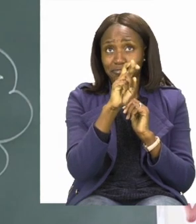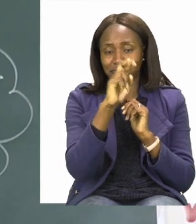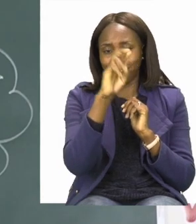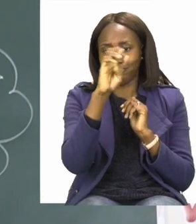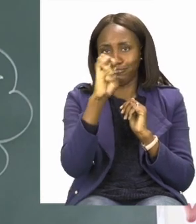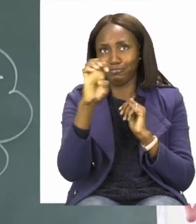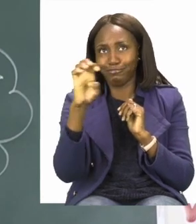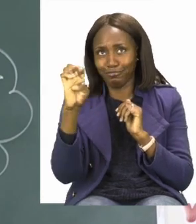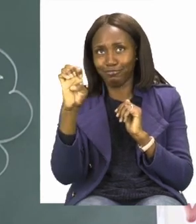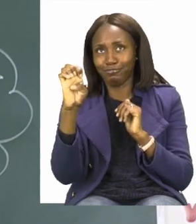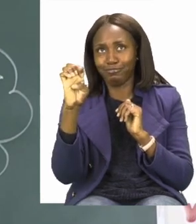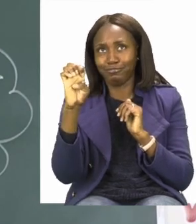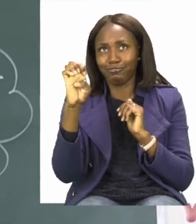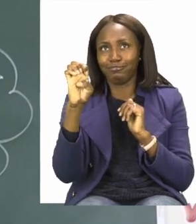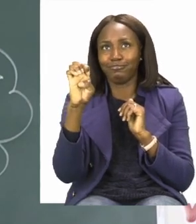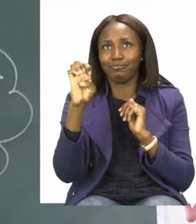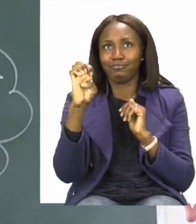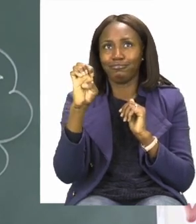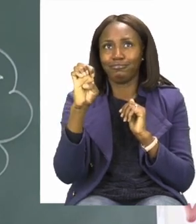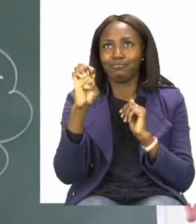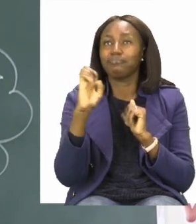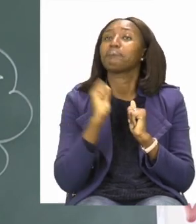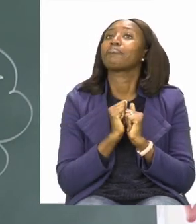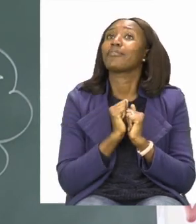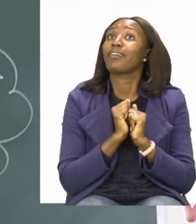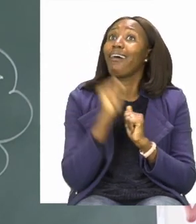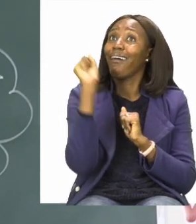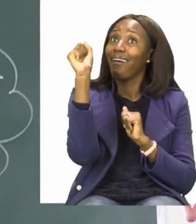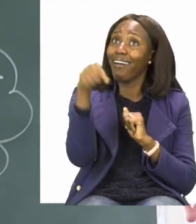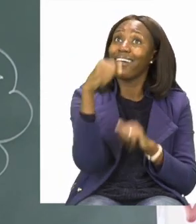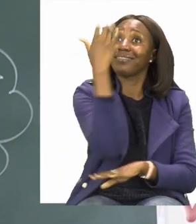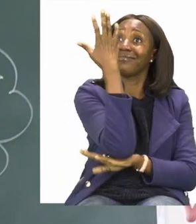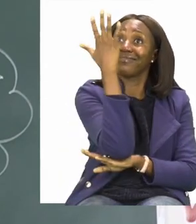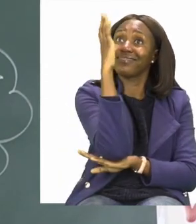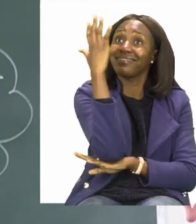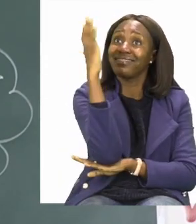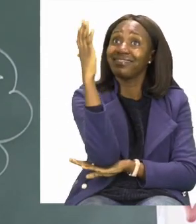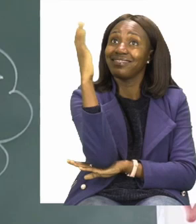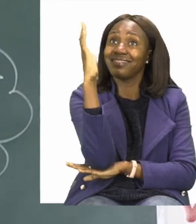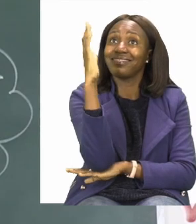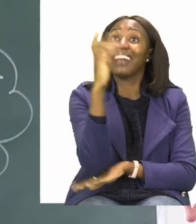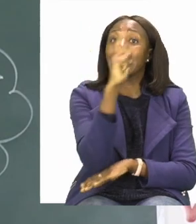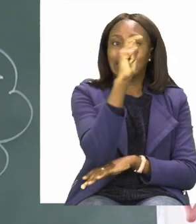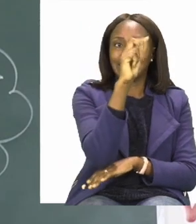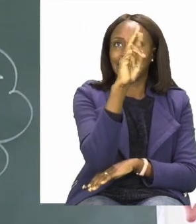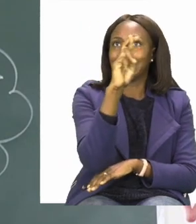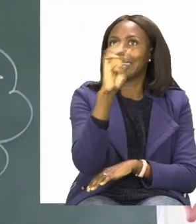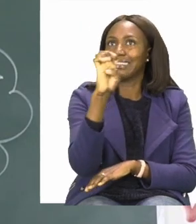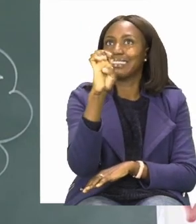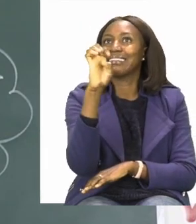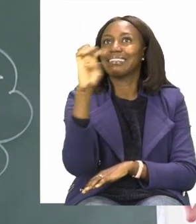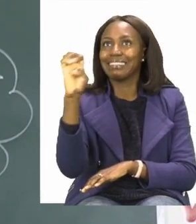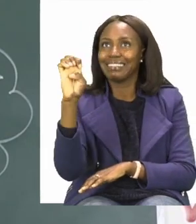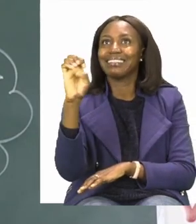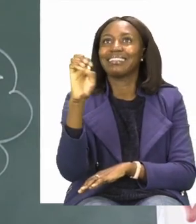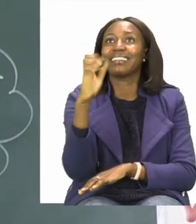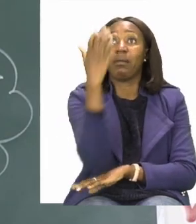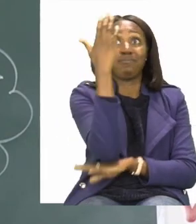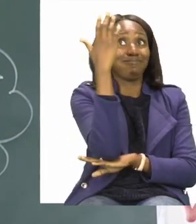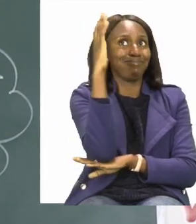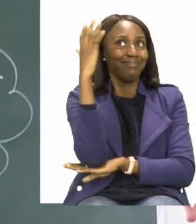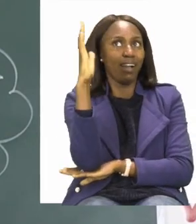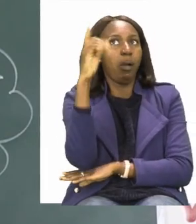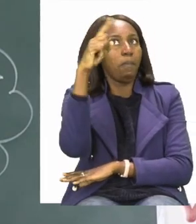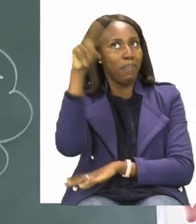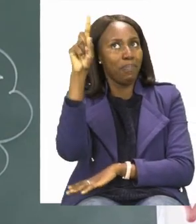So tr, e, tree. Yes, tree is